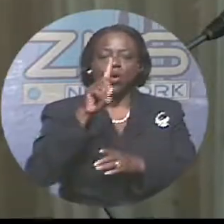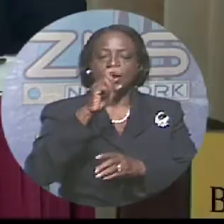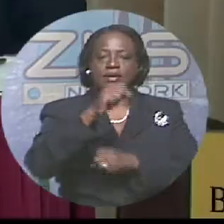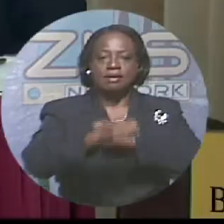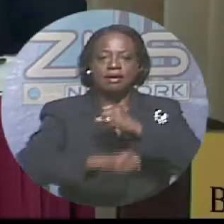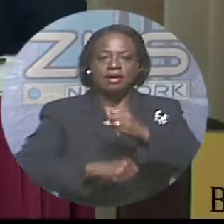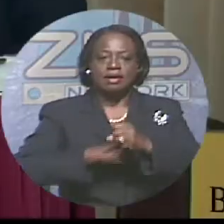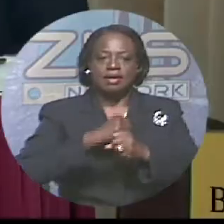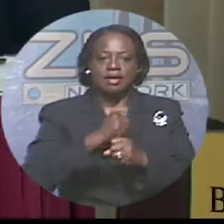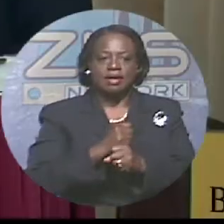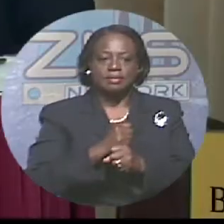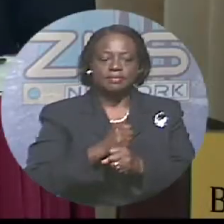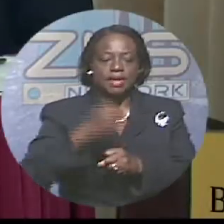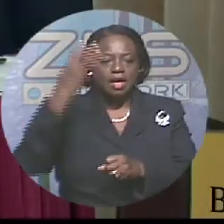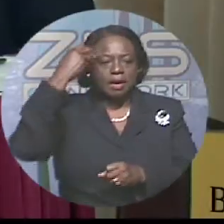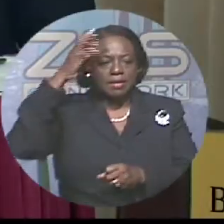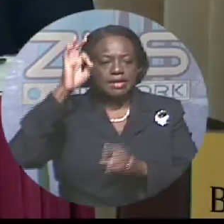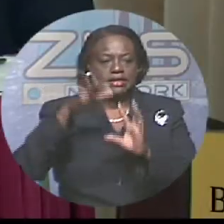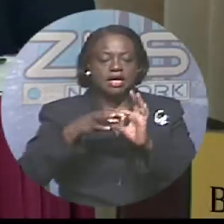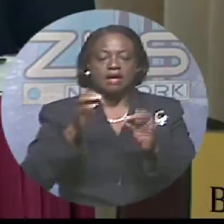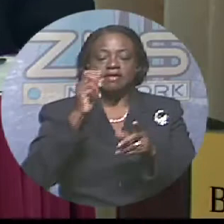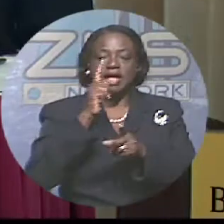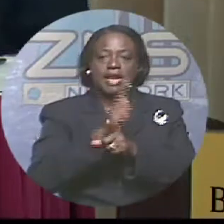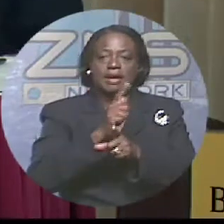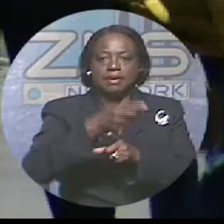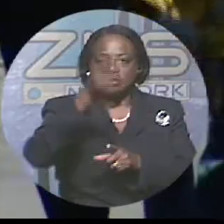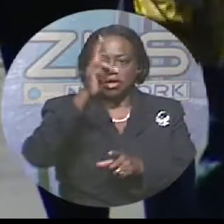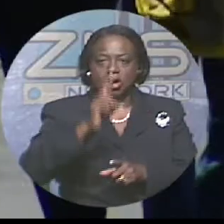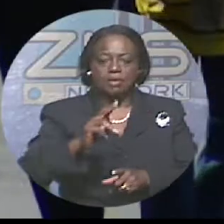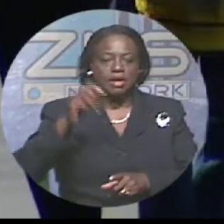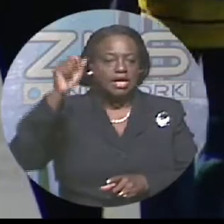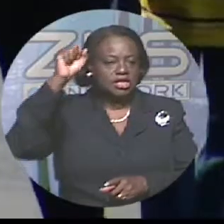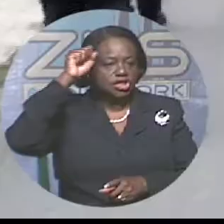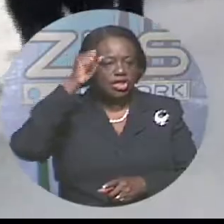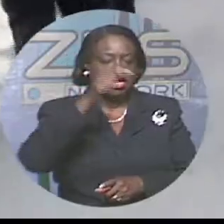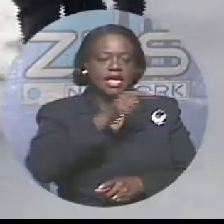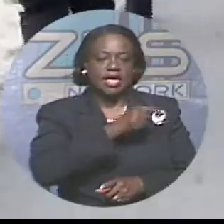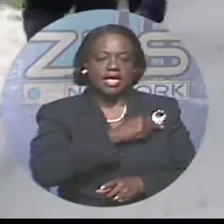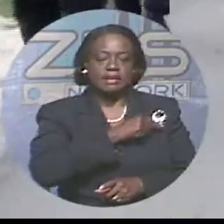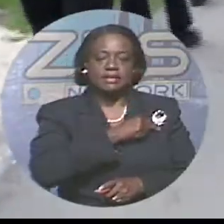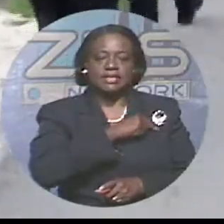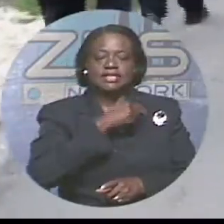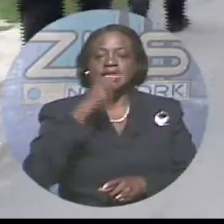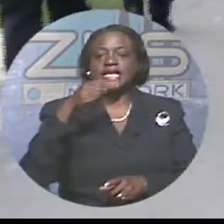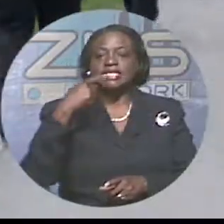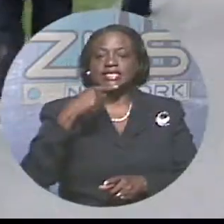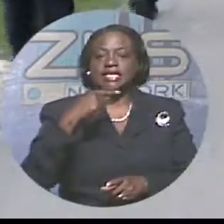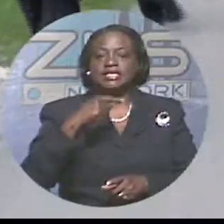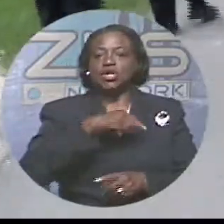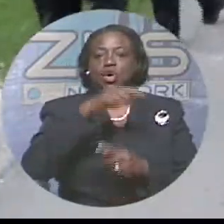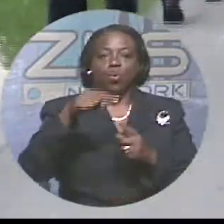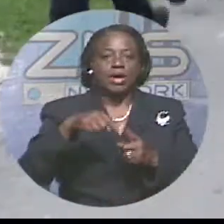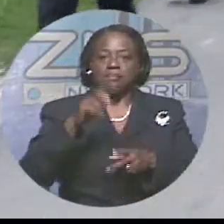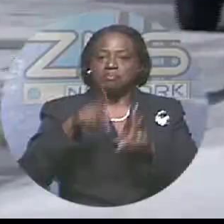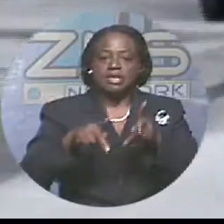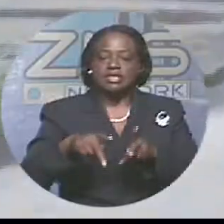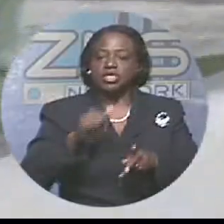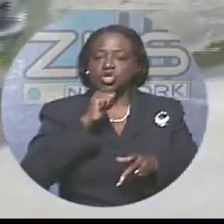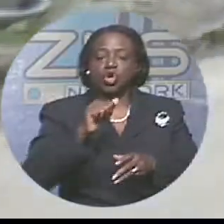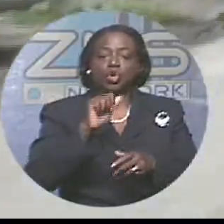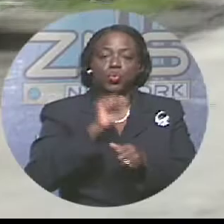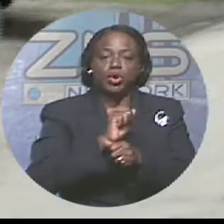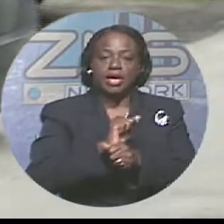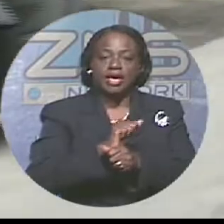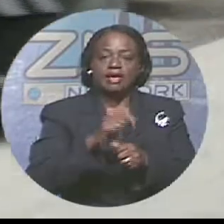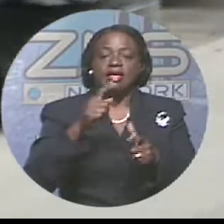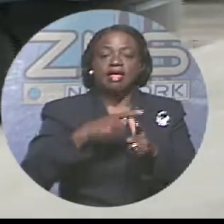charge. Minister of Labor, the Honorable Shane Gibson, says when youth unemployment levels escalate, so does crime in the Bahamas. He believes this program